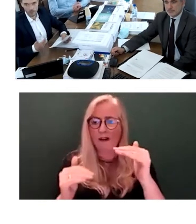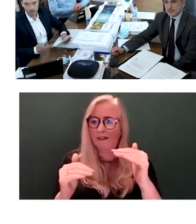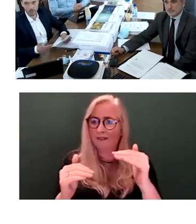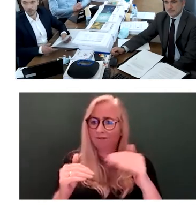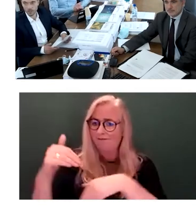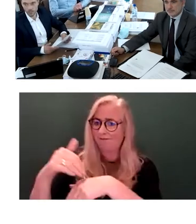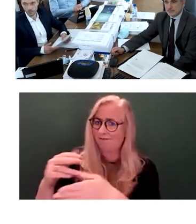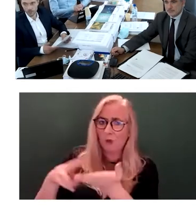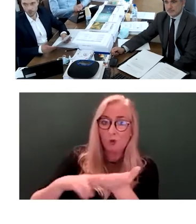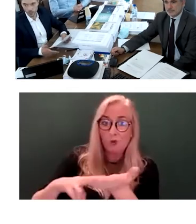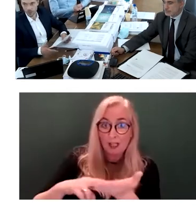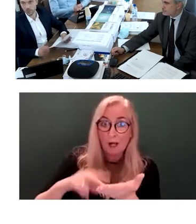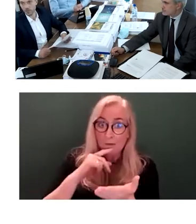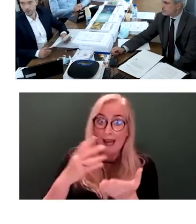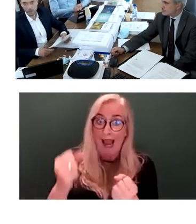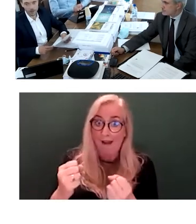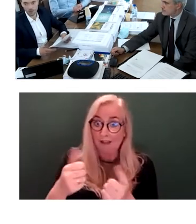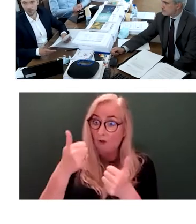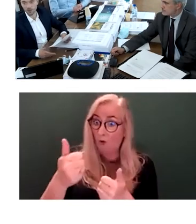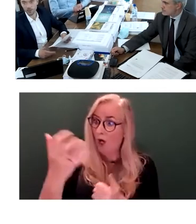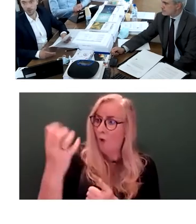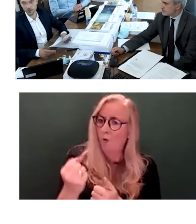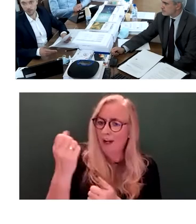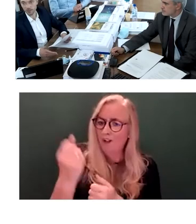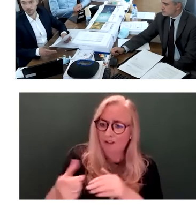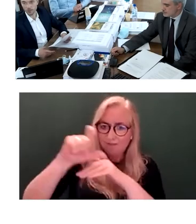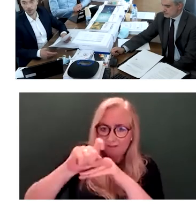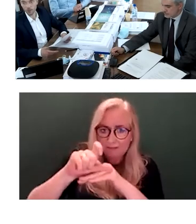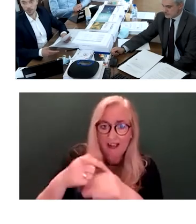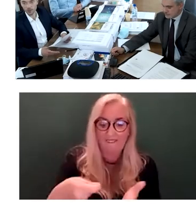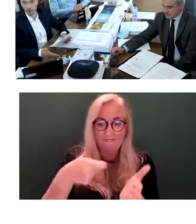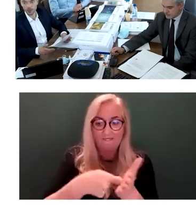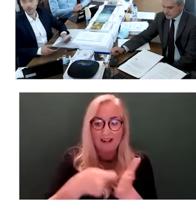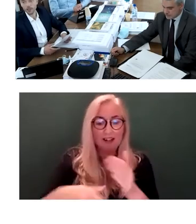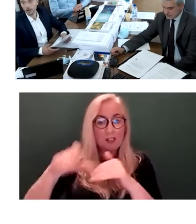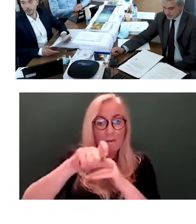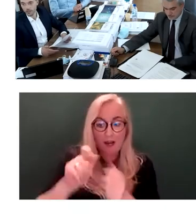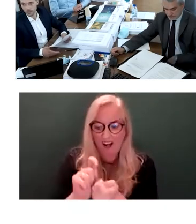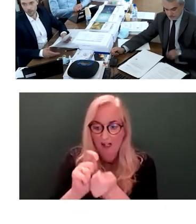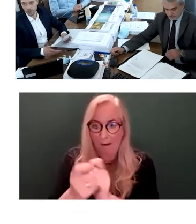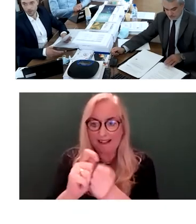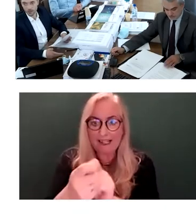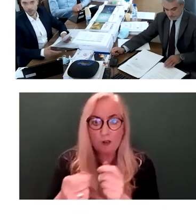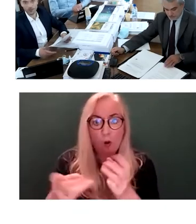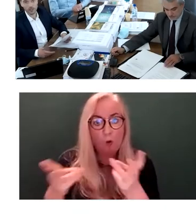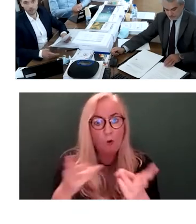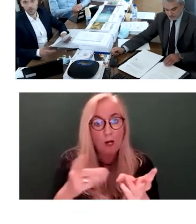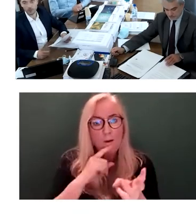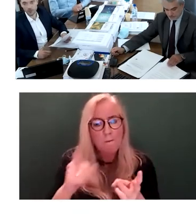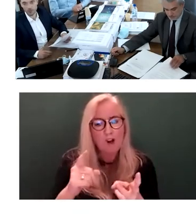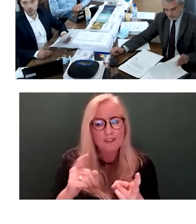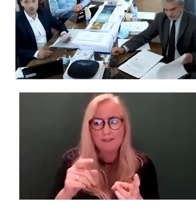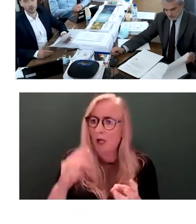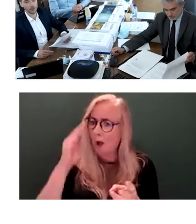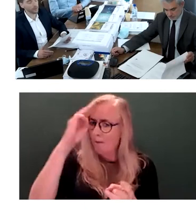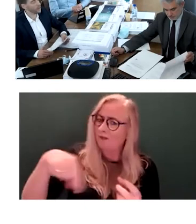instance, there's a fairly generous wage subsidy. There's also financial subsidies to accommodate work. However, take-up is quite low, in particular